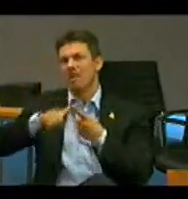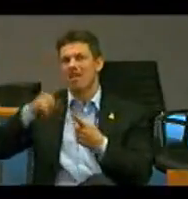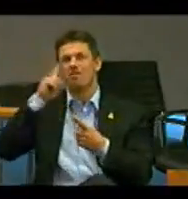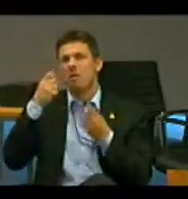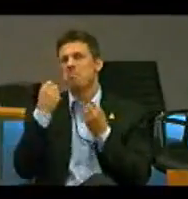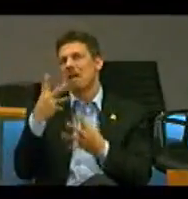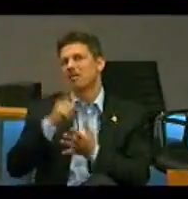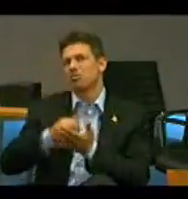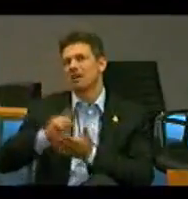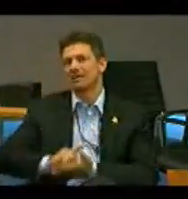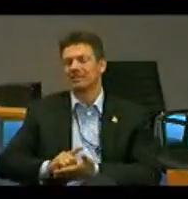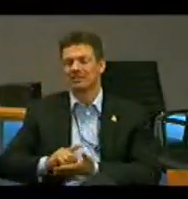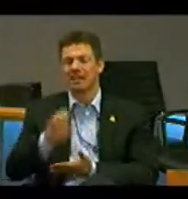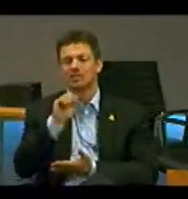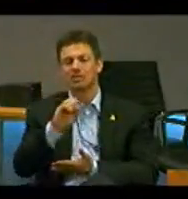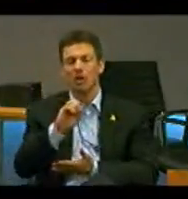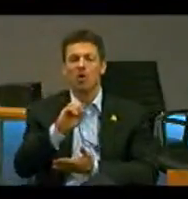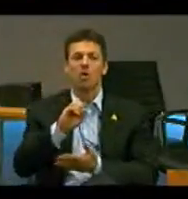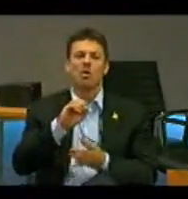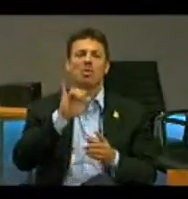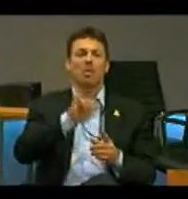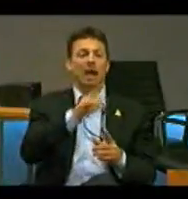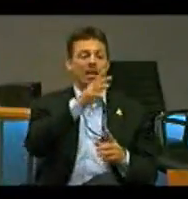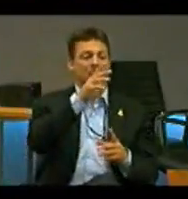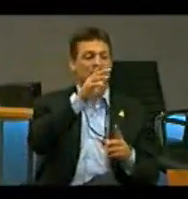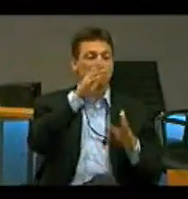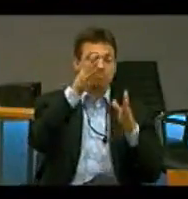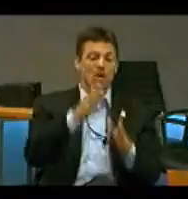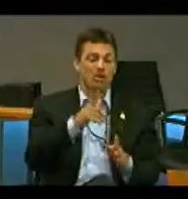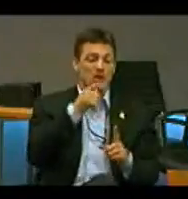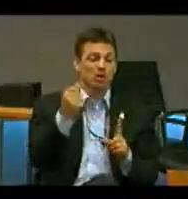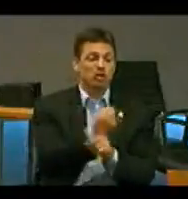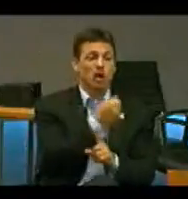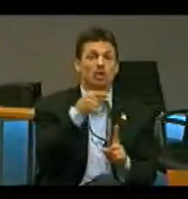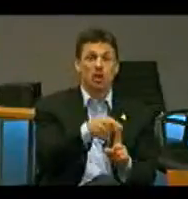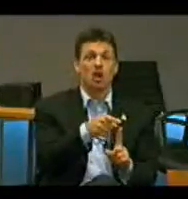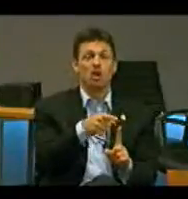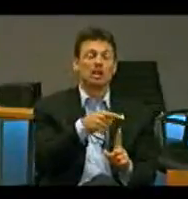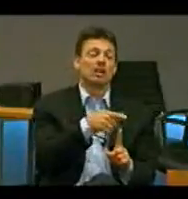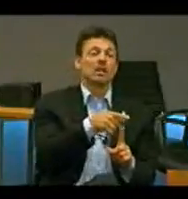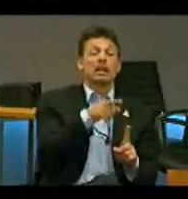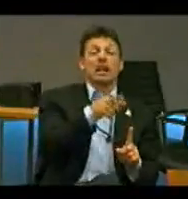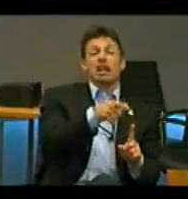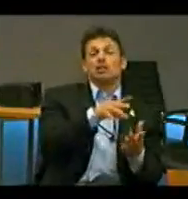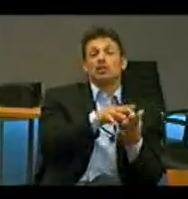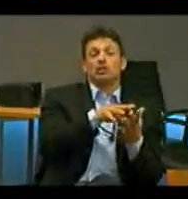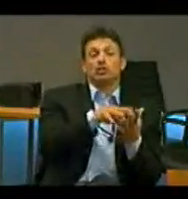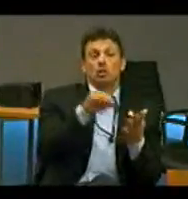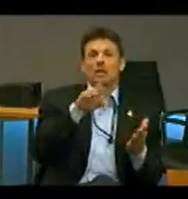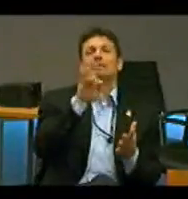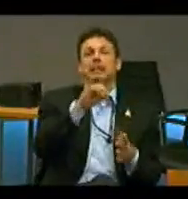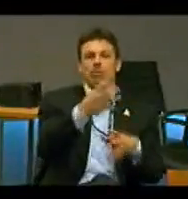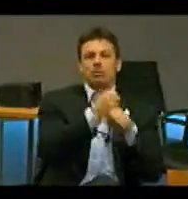any other individual. And the person that had been assaulting her all that time was the person that was addressed.